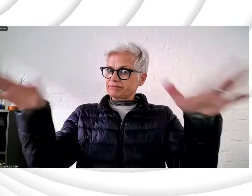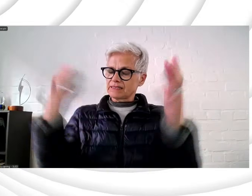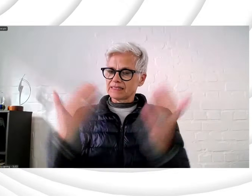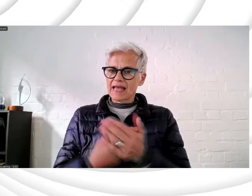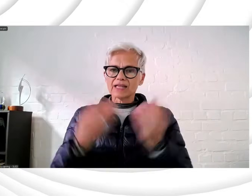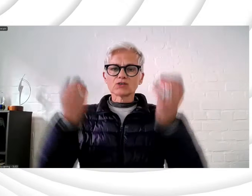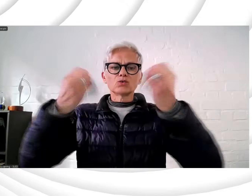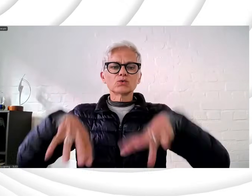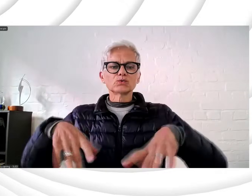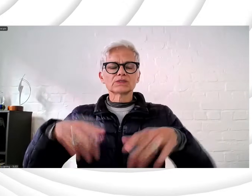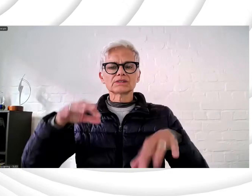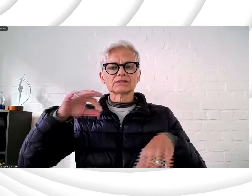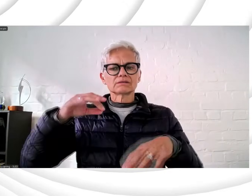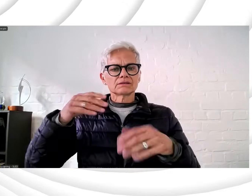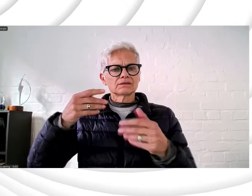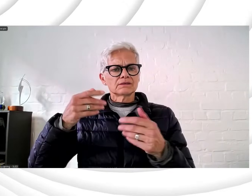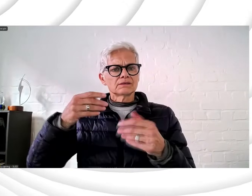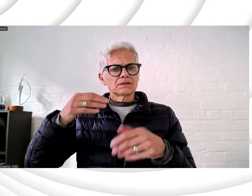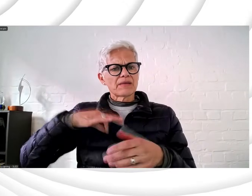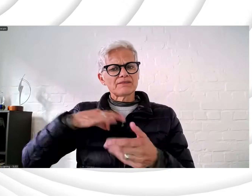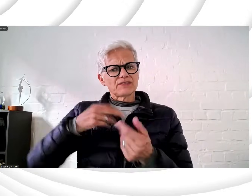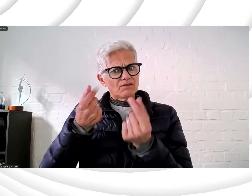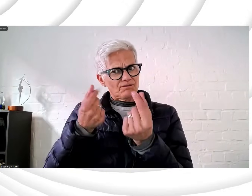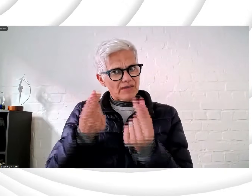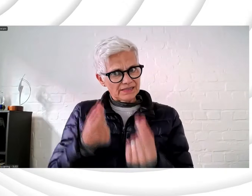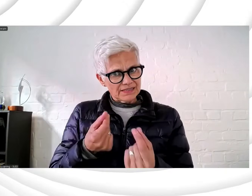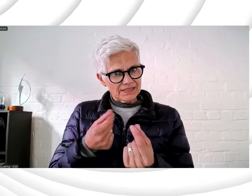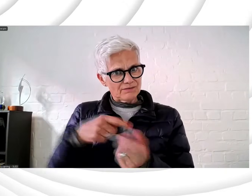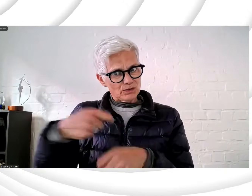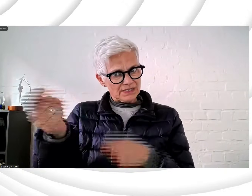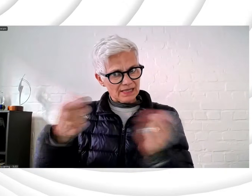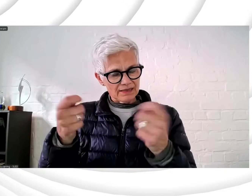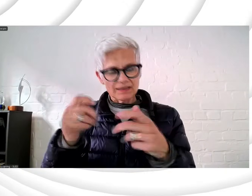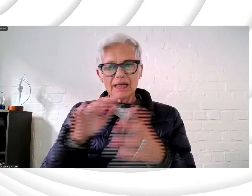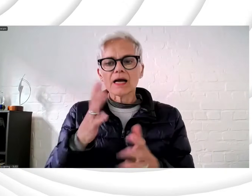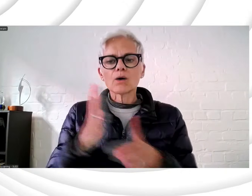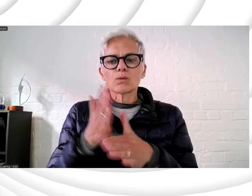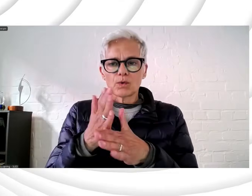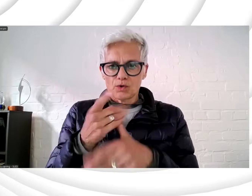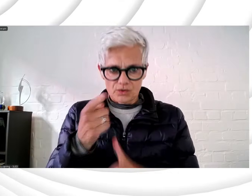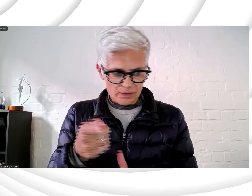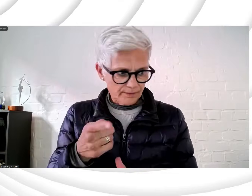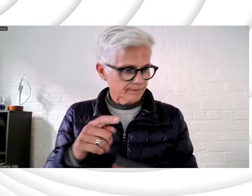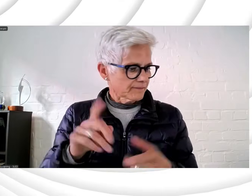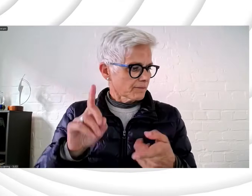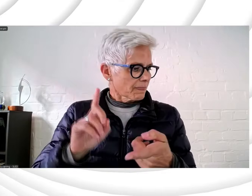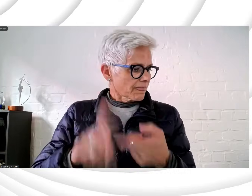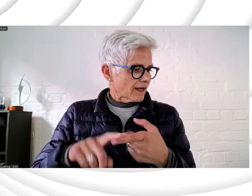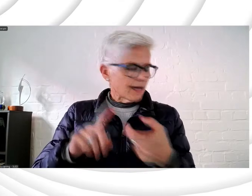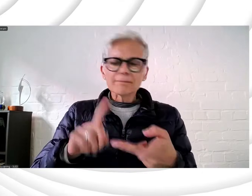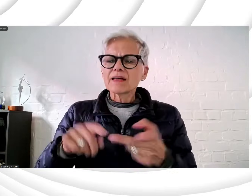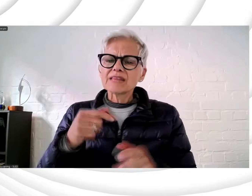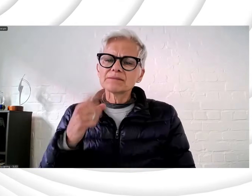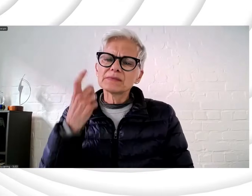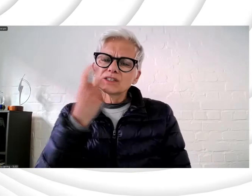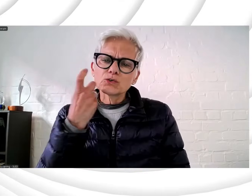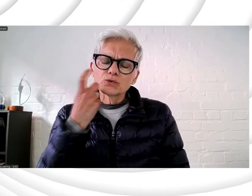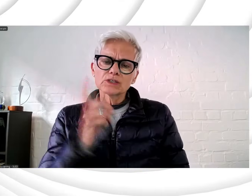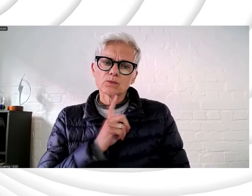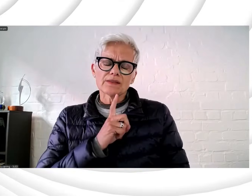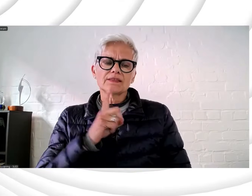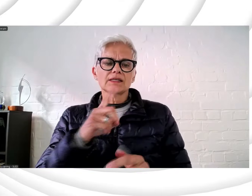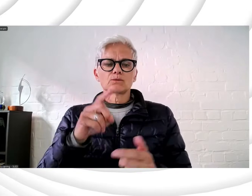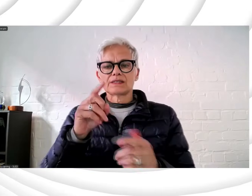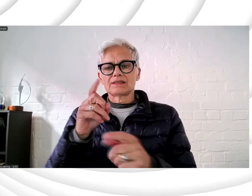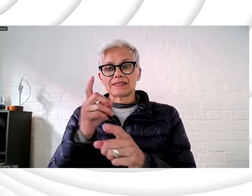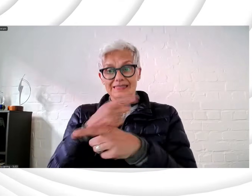content? Because it can easily be downloaded and then be shared, which means that even though we need to still make some